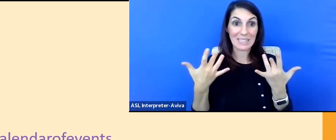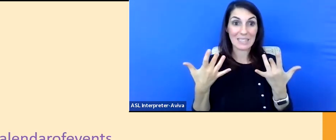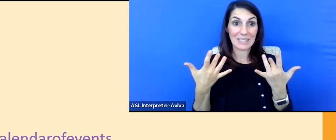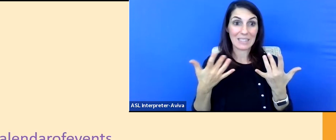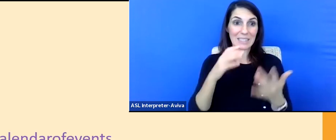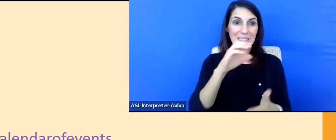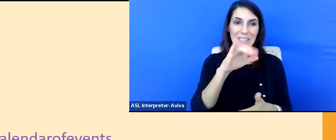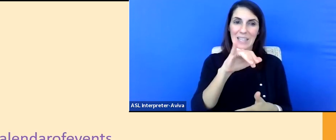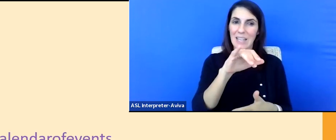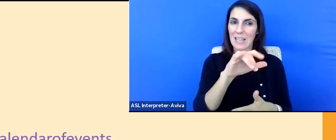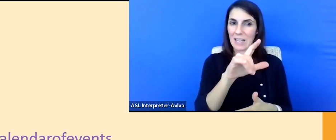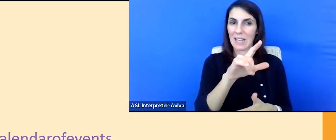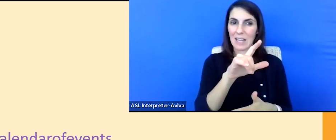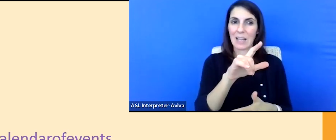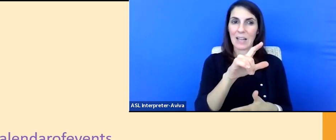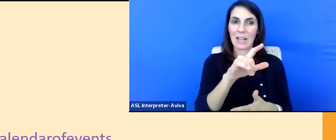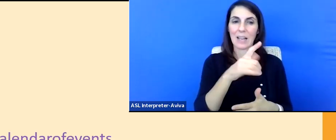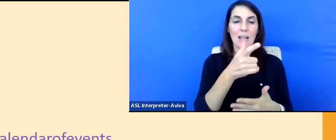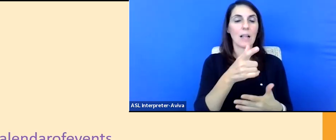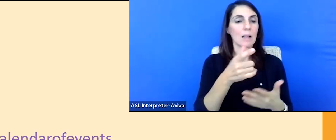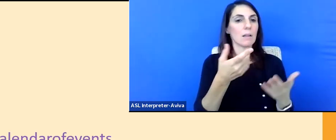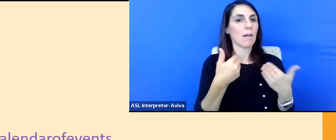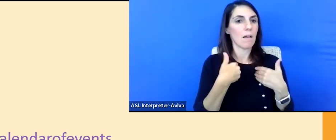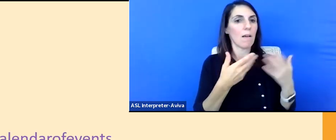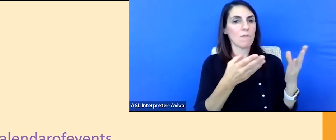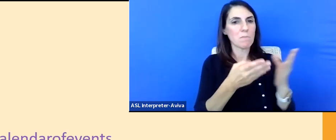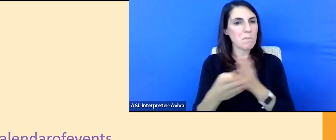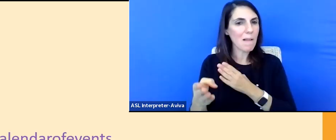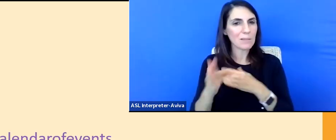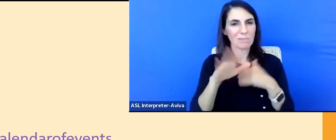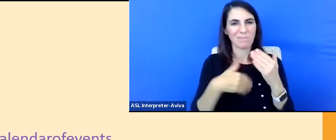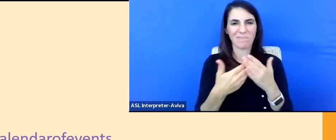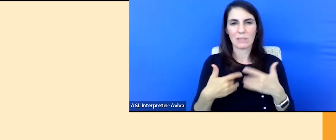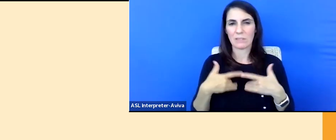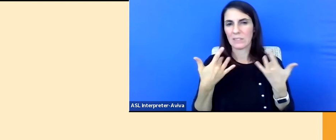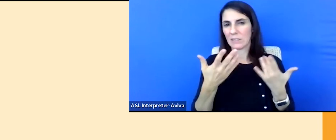Center for Independent Living have planned.